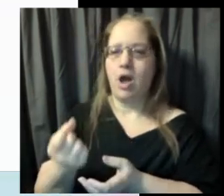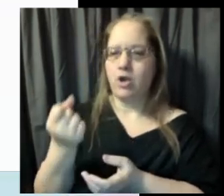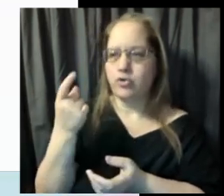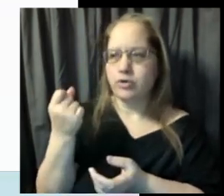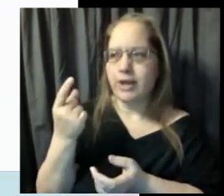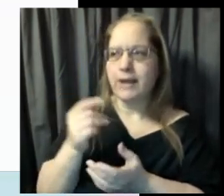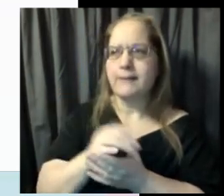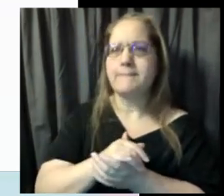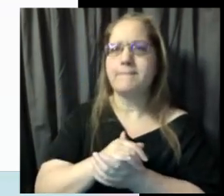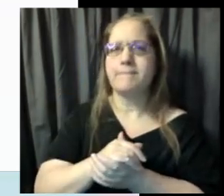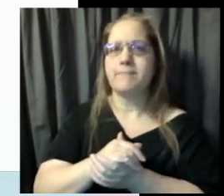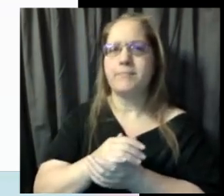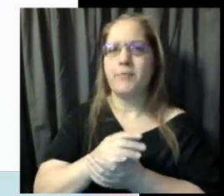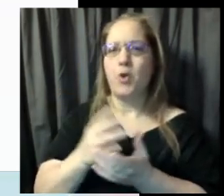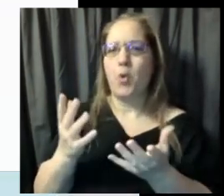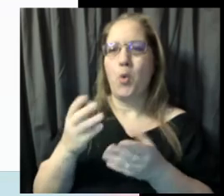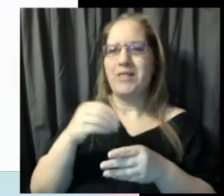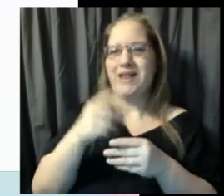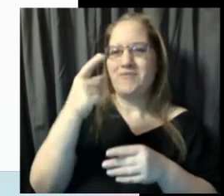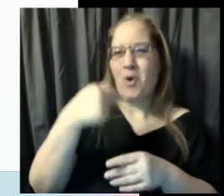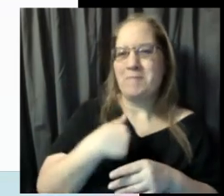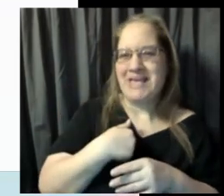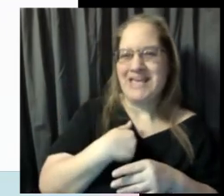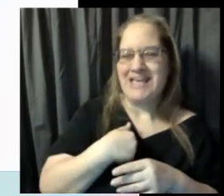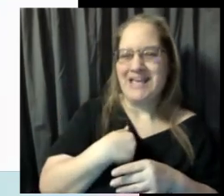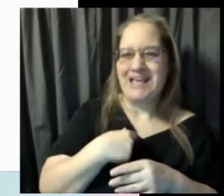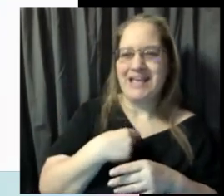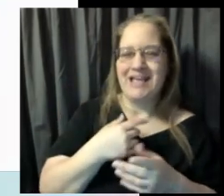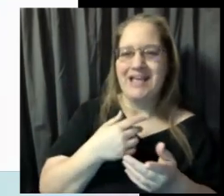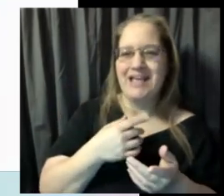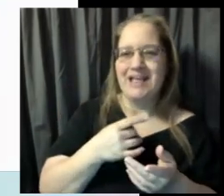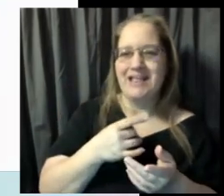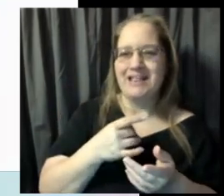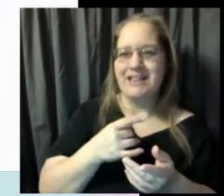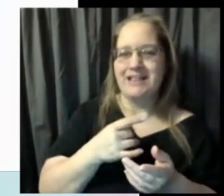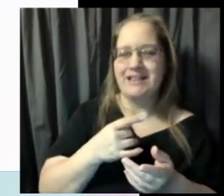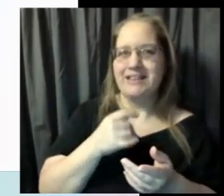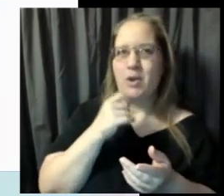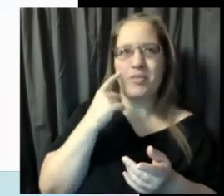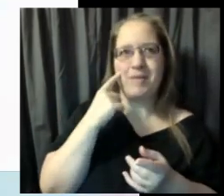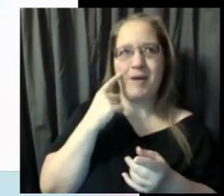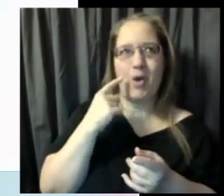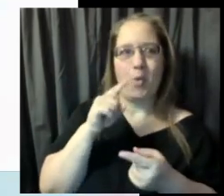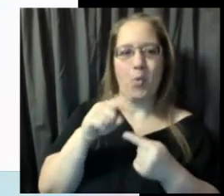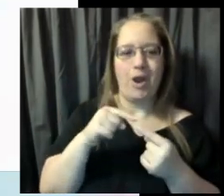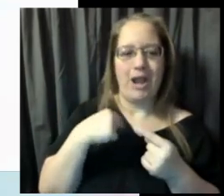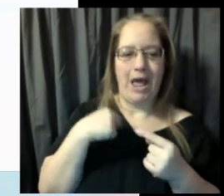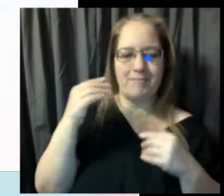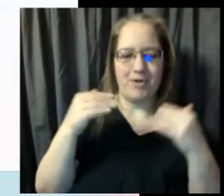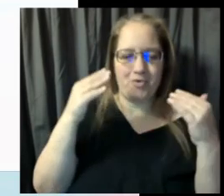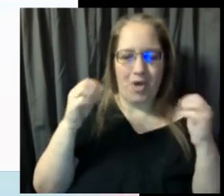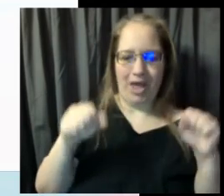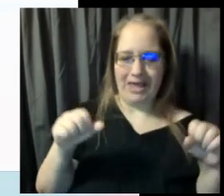understanding of what's in it for me, and for them, it's not that I will be able to do this as an adult. It's what's in it for me